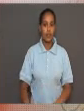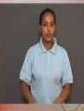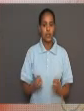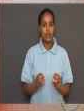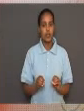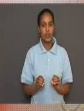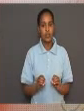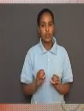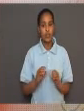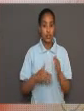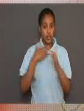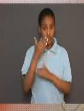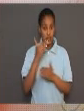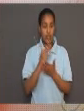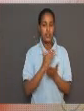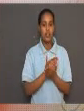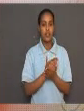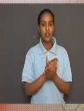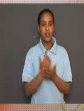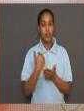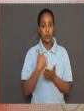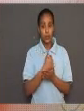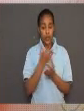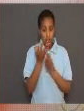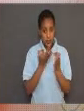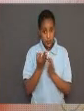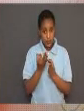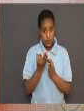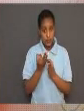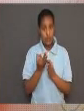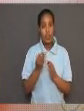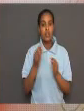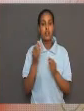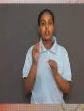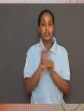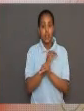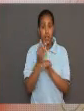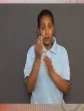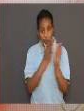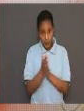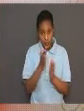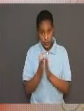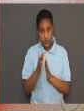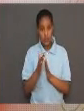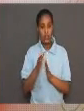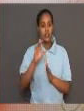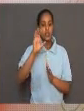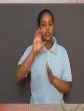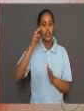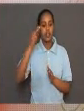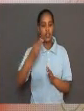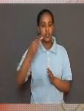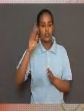Students, in our next lesson, we will explain the industrial preparation of acetic